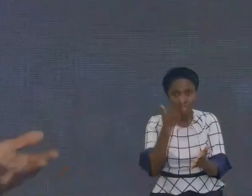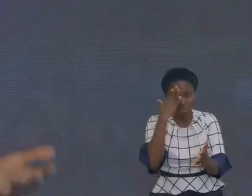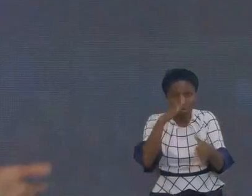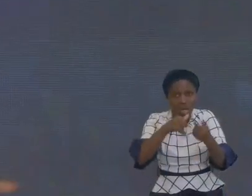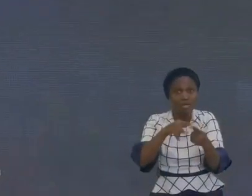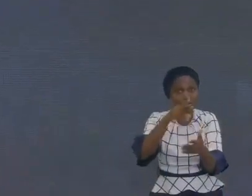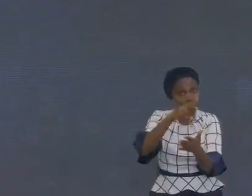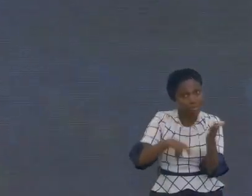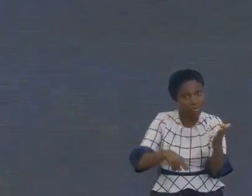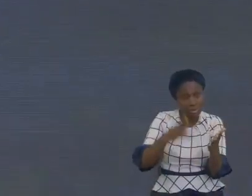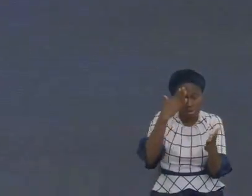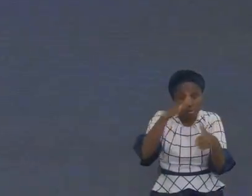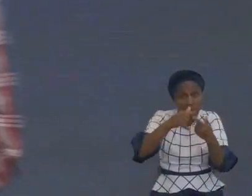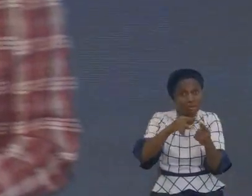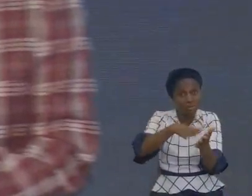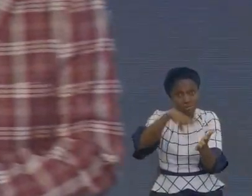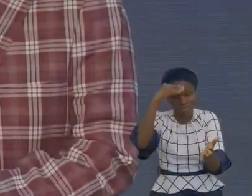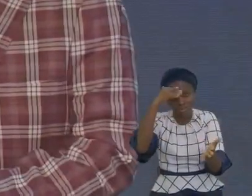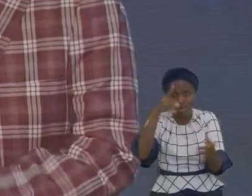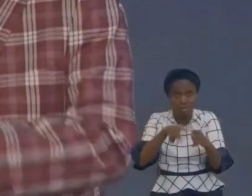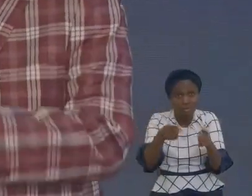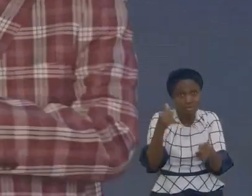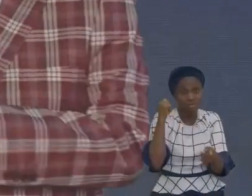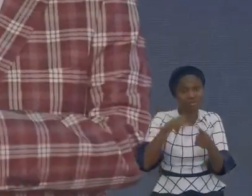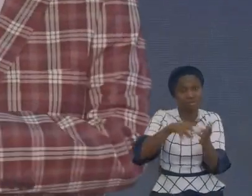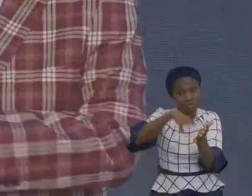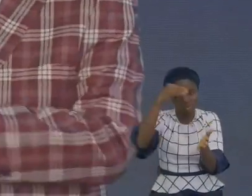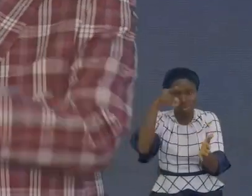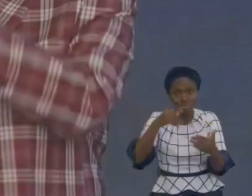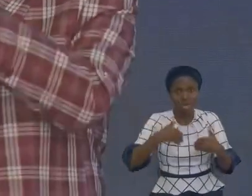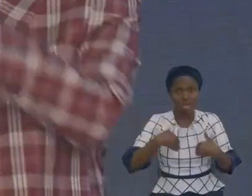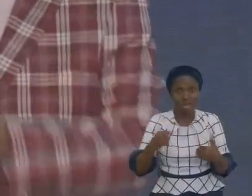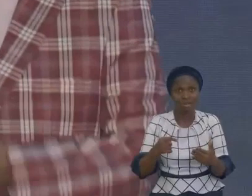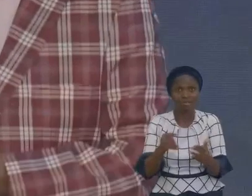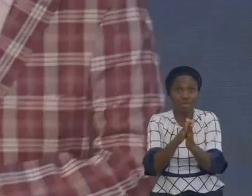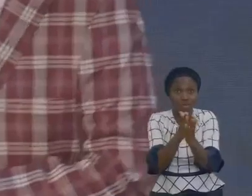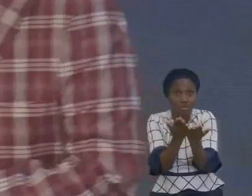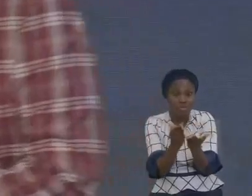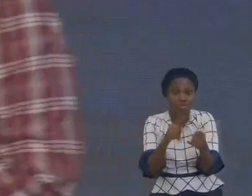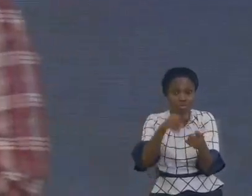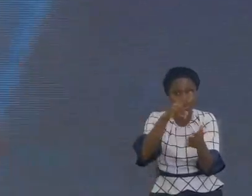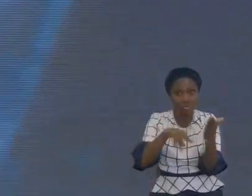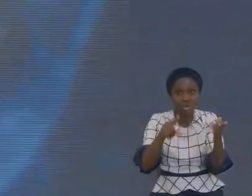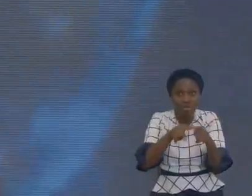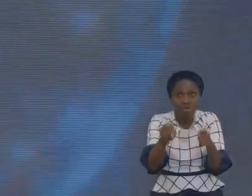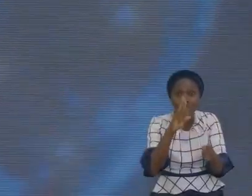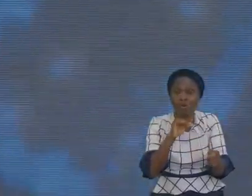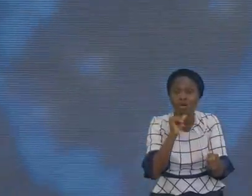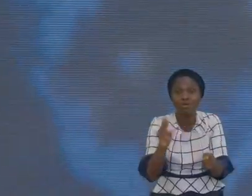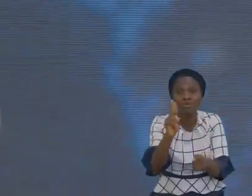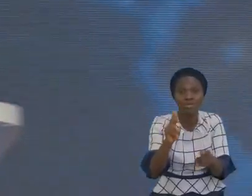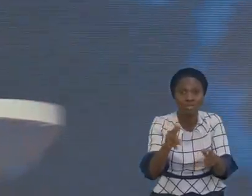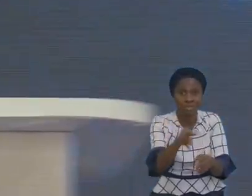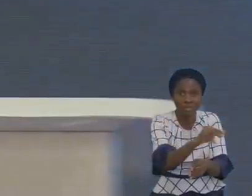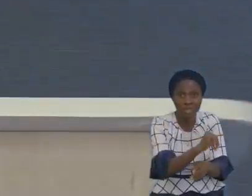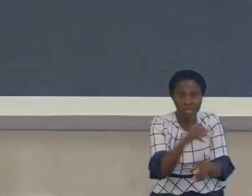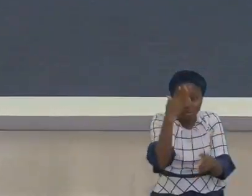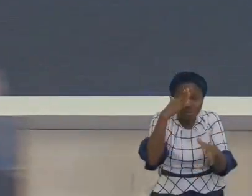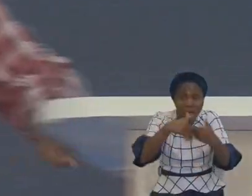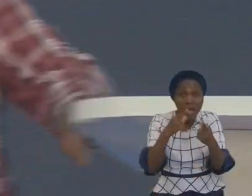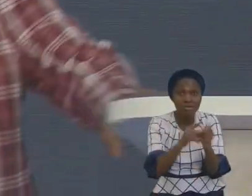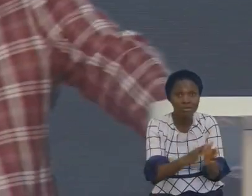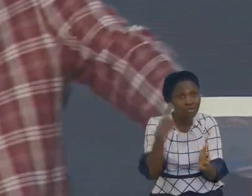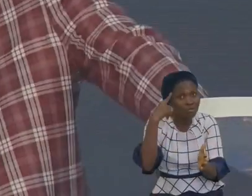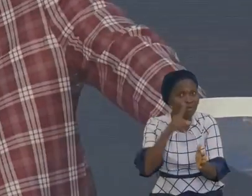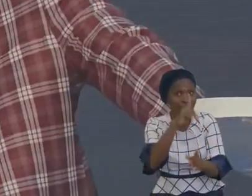them, and you know how to prepare for the exam, you are not preparing, you know? That's part of the sin we need to repent of, that we turn